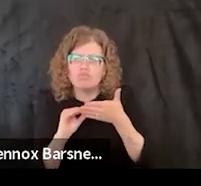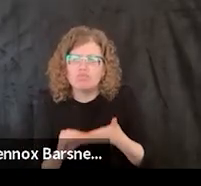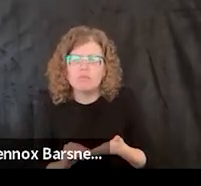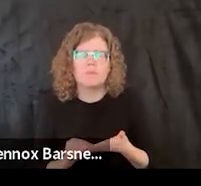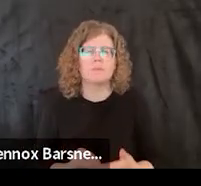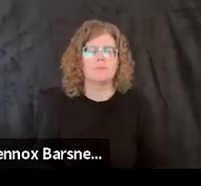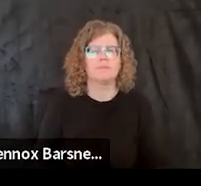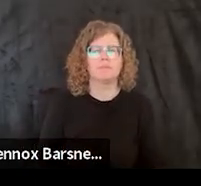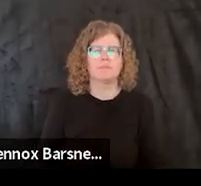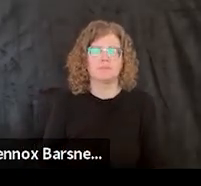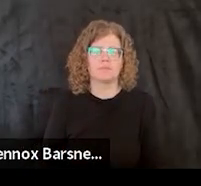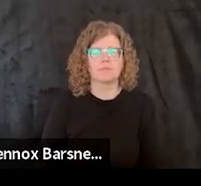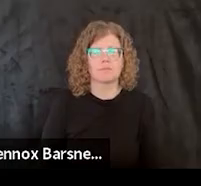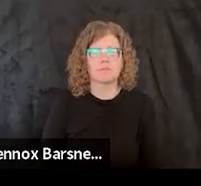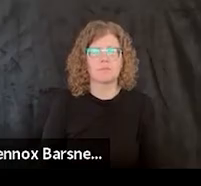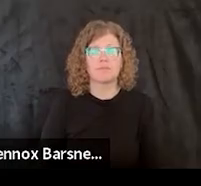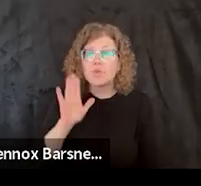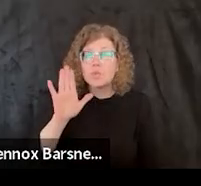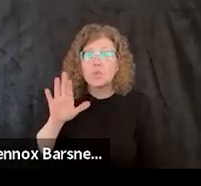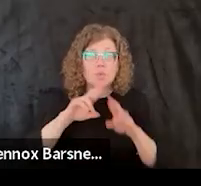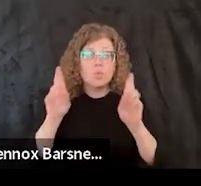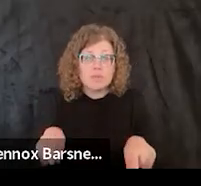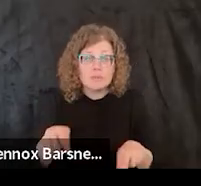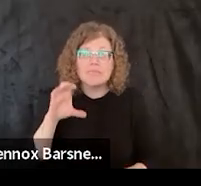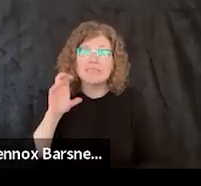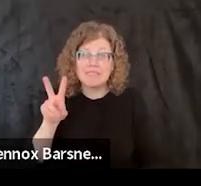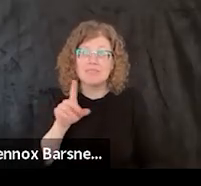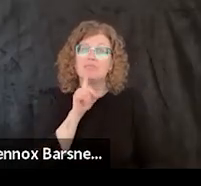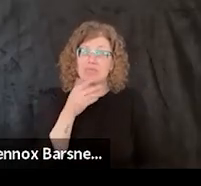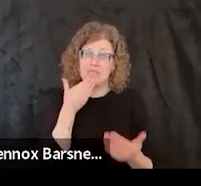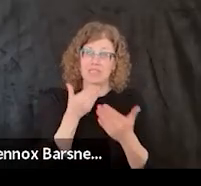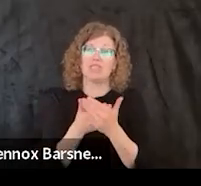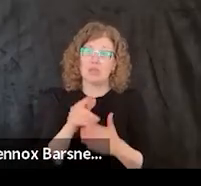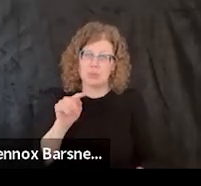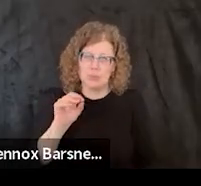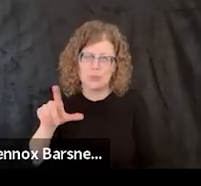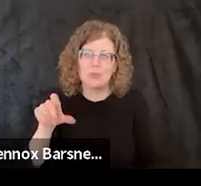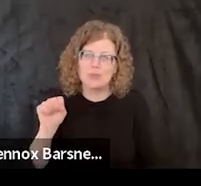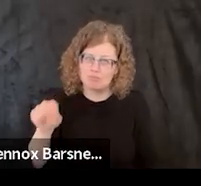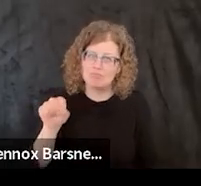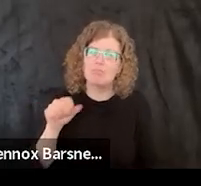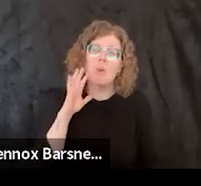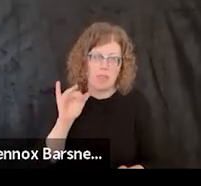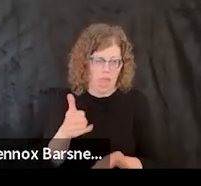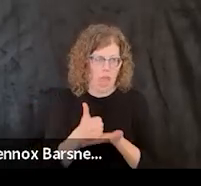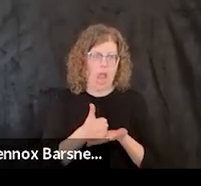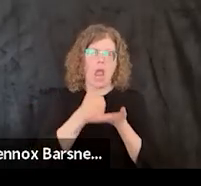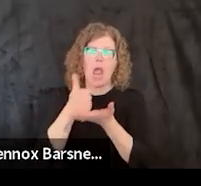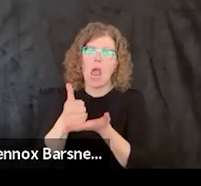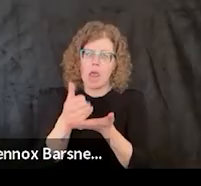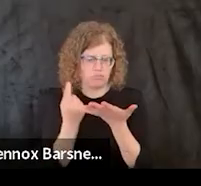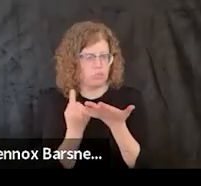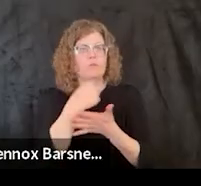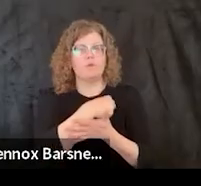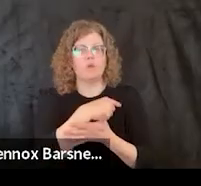Your resume or CV is a helpful tool for assessors to view alongside your artist statement to better understand your